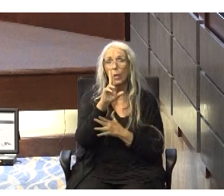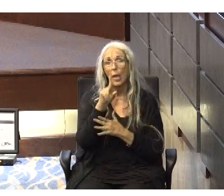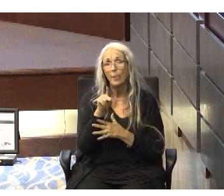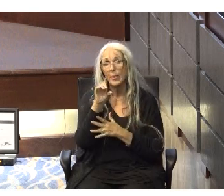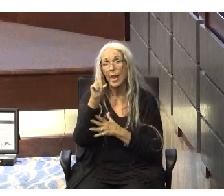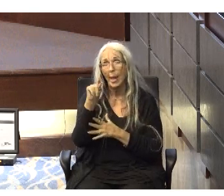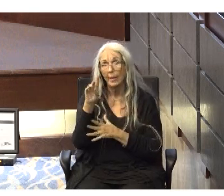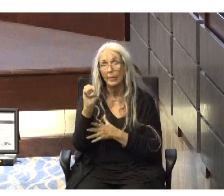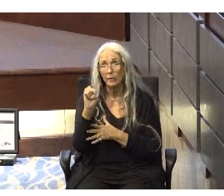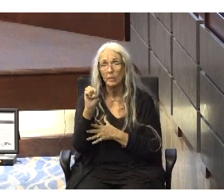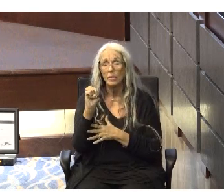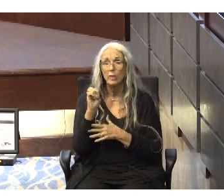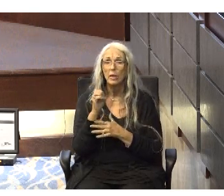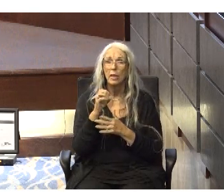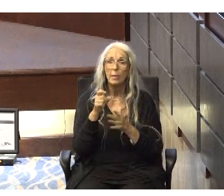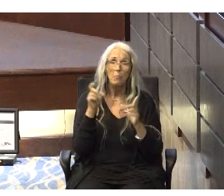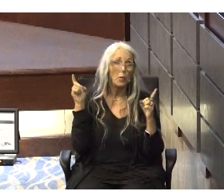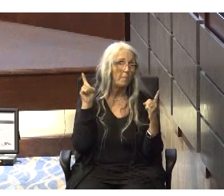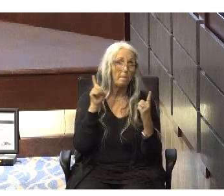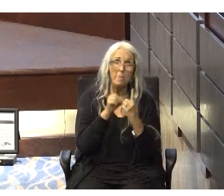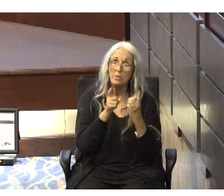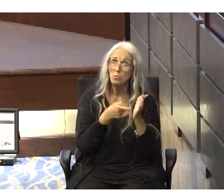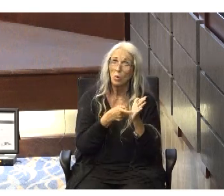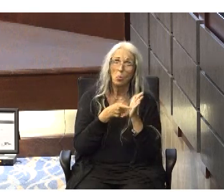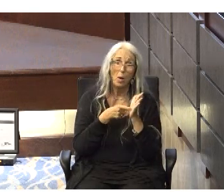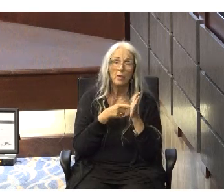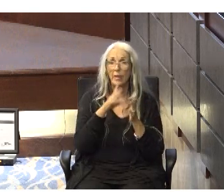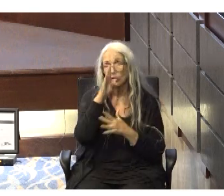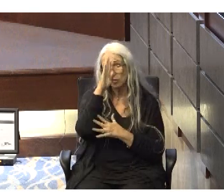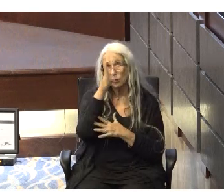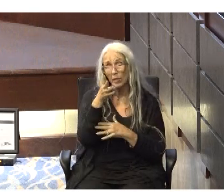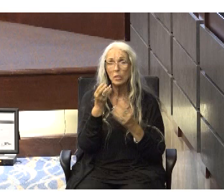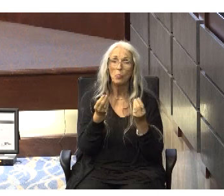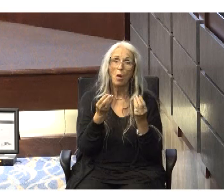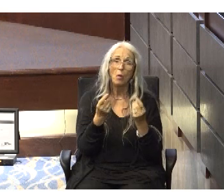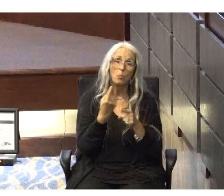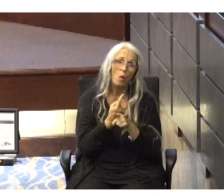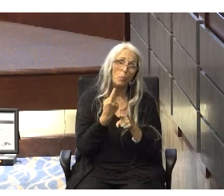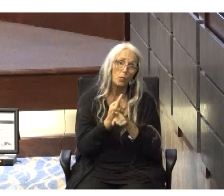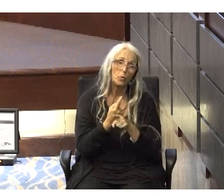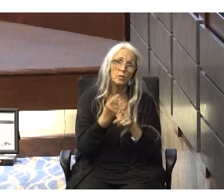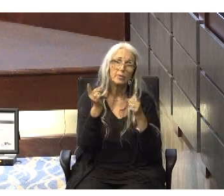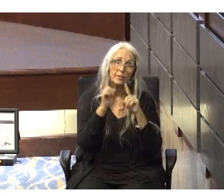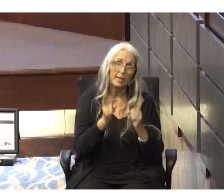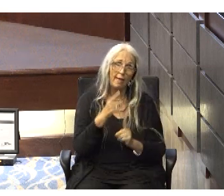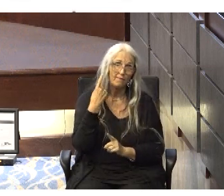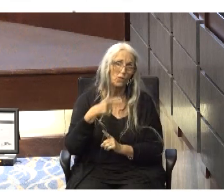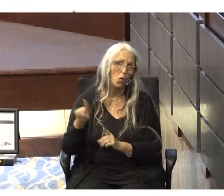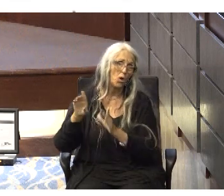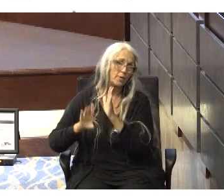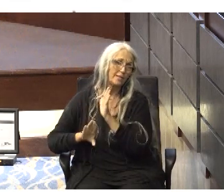those and make sure that we're meeting those requirements, and that has to do with creating the proper design guides for our developers.